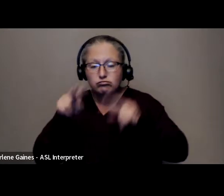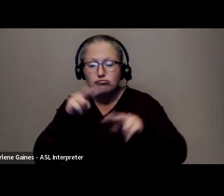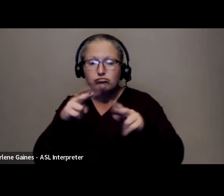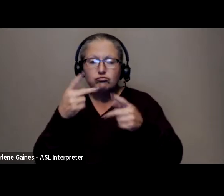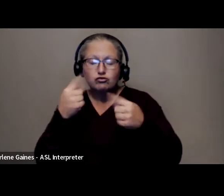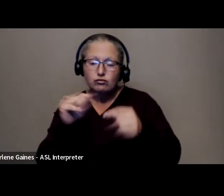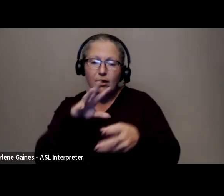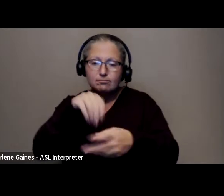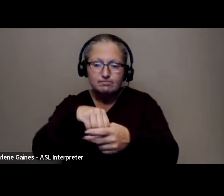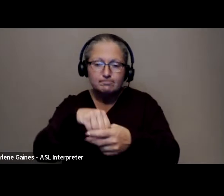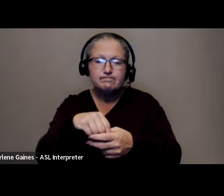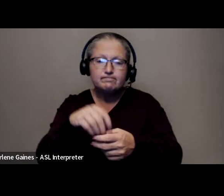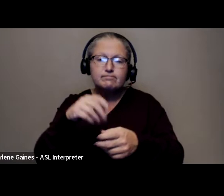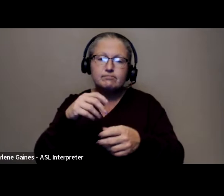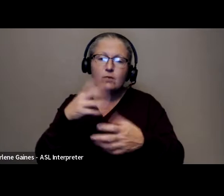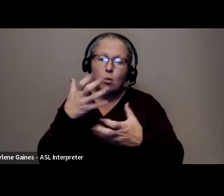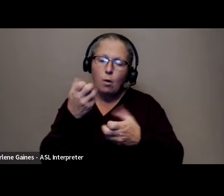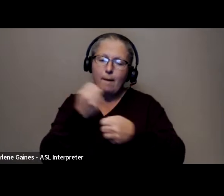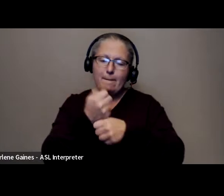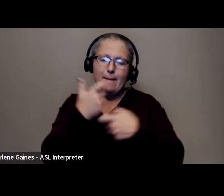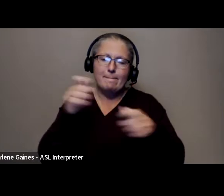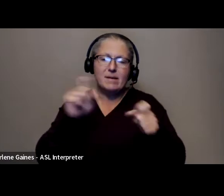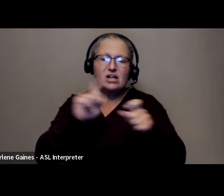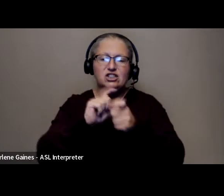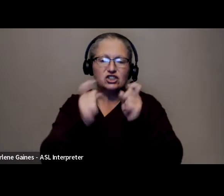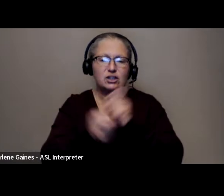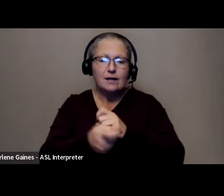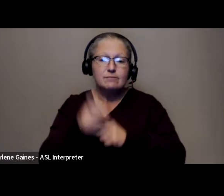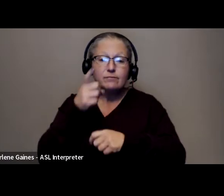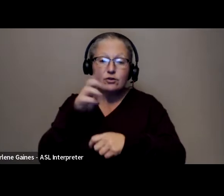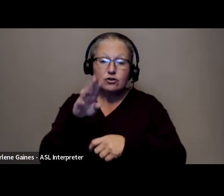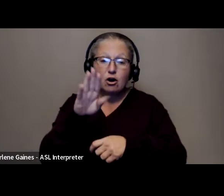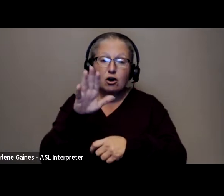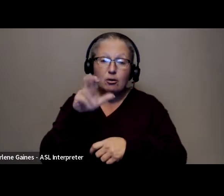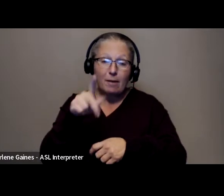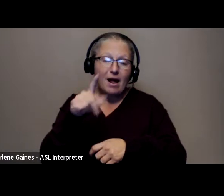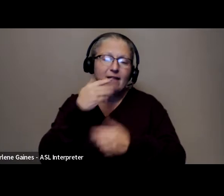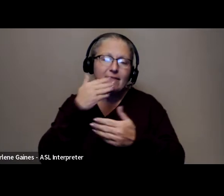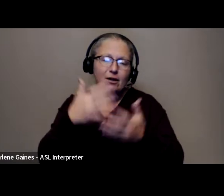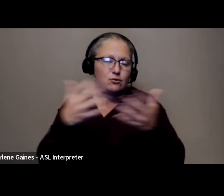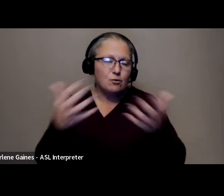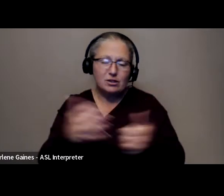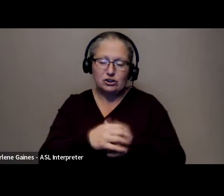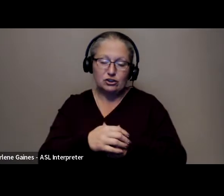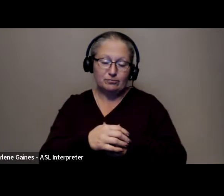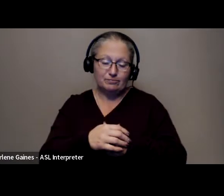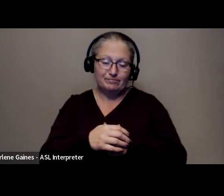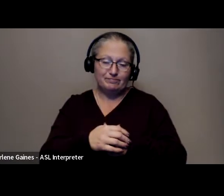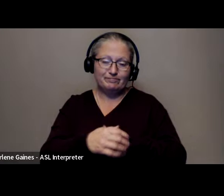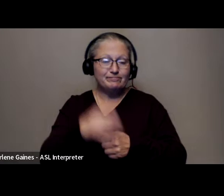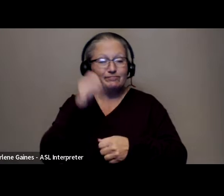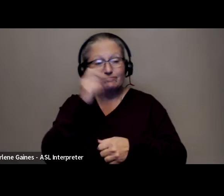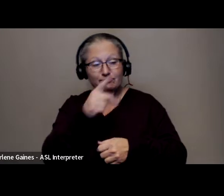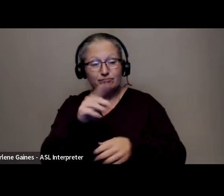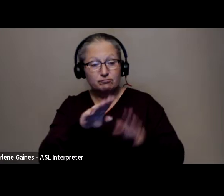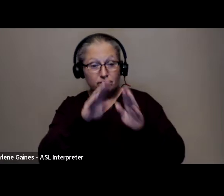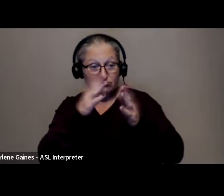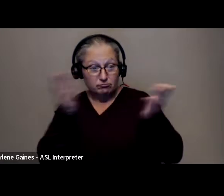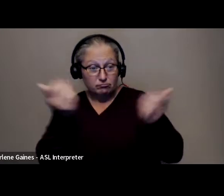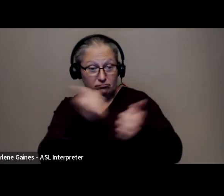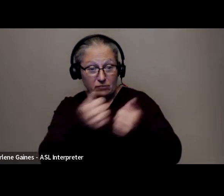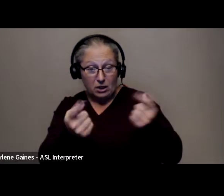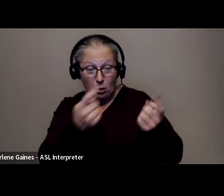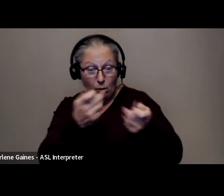with to make some significant changes. So, Dr. Black, thank you so much. Okay, I'm going to open it up to